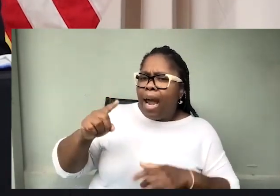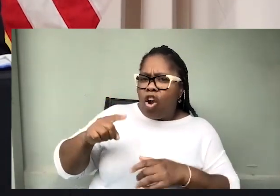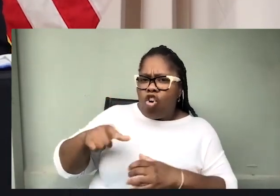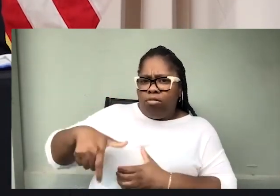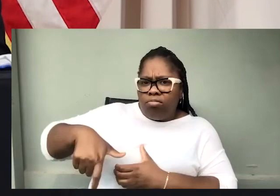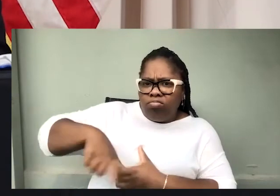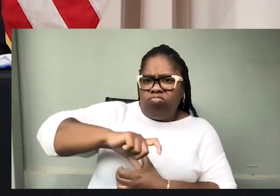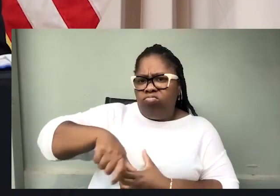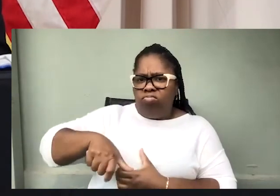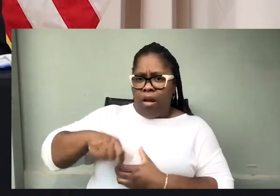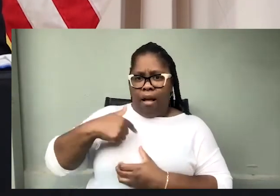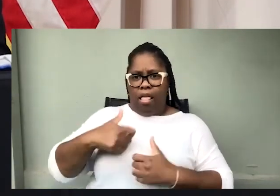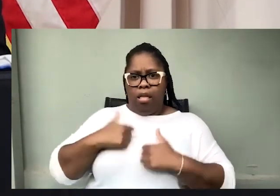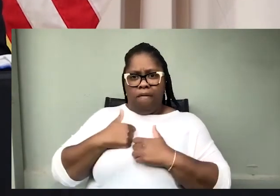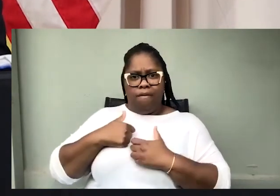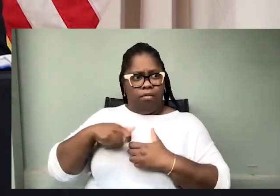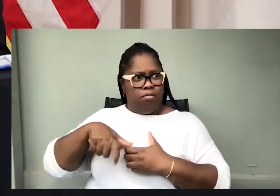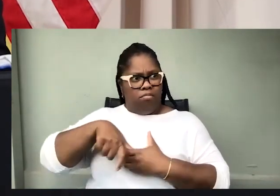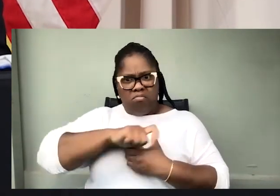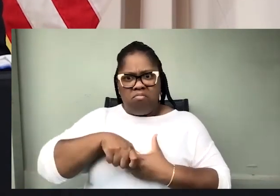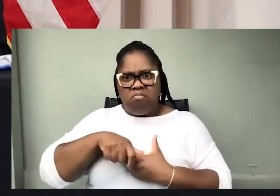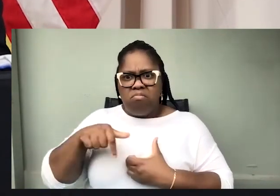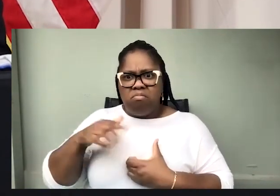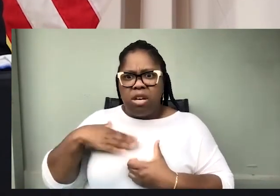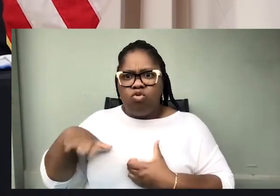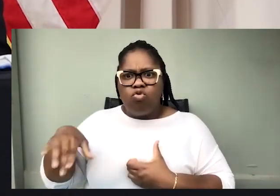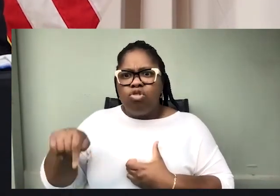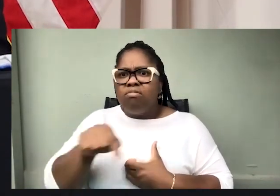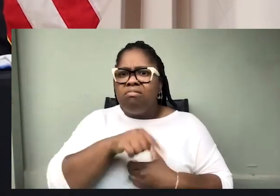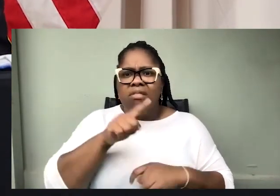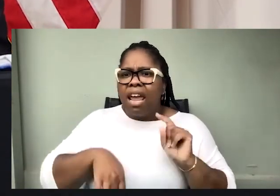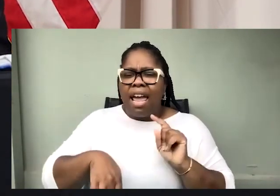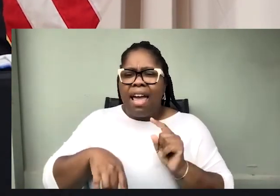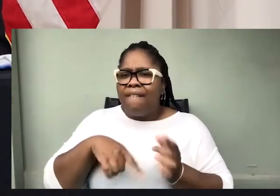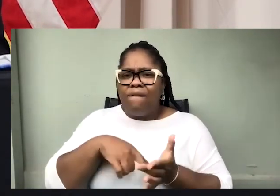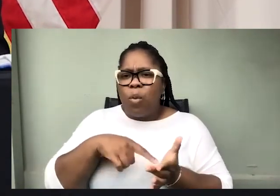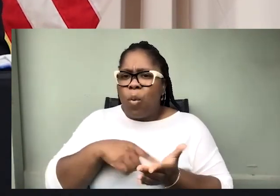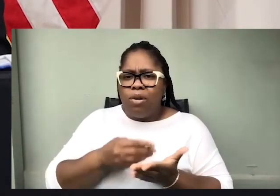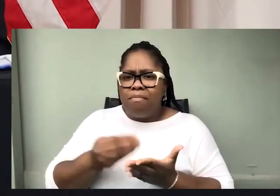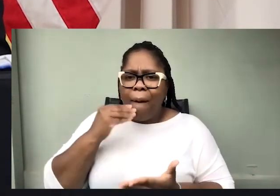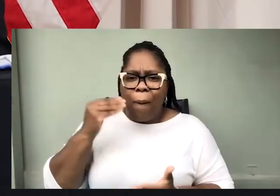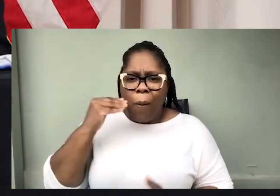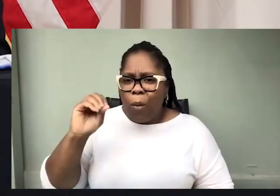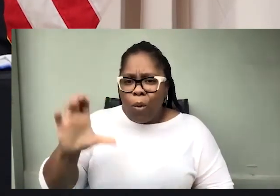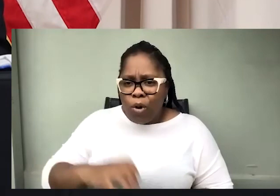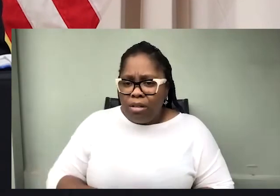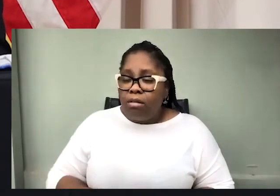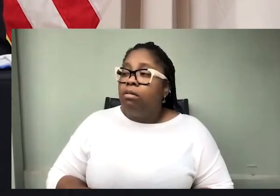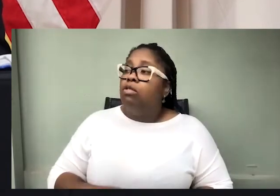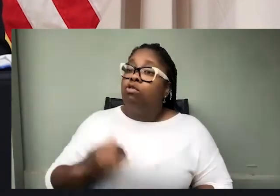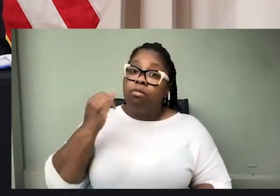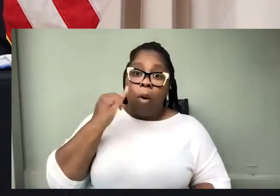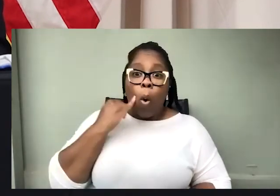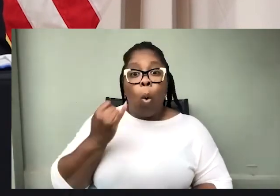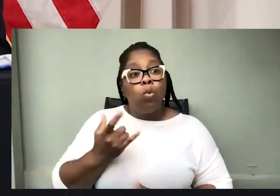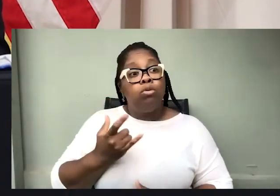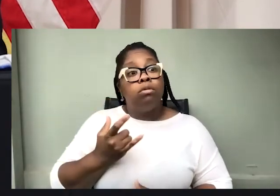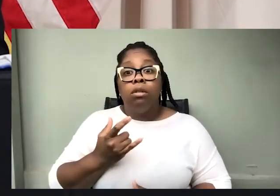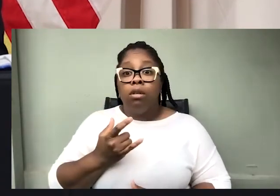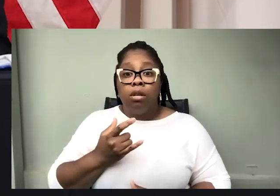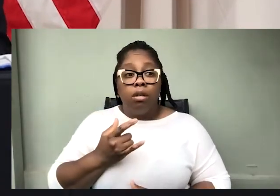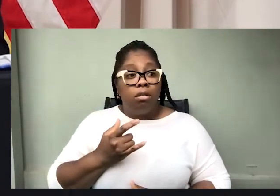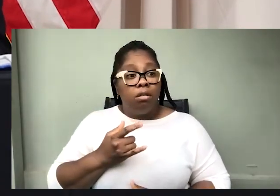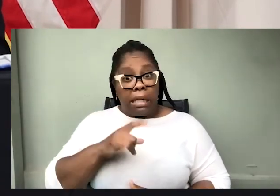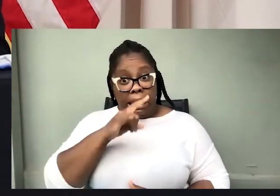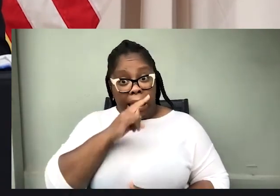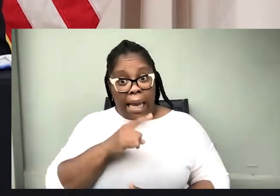in Orange County. Other issue is if one of your children wants you to live with them,